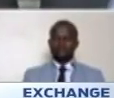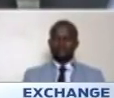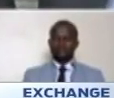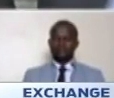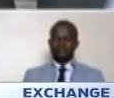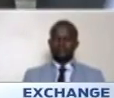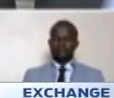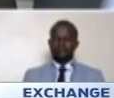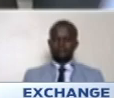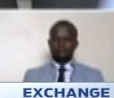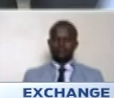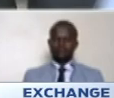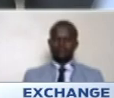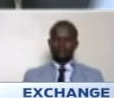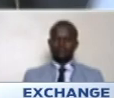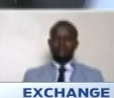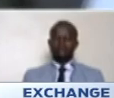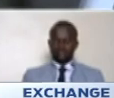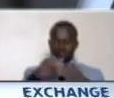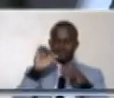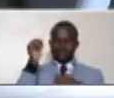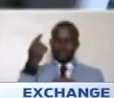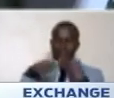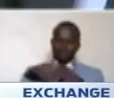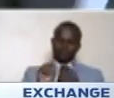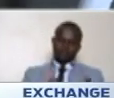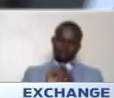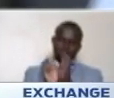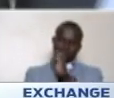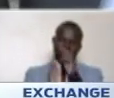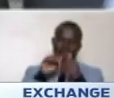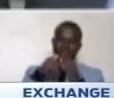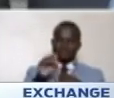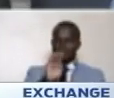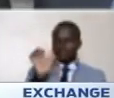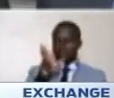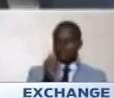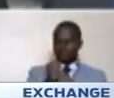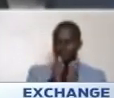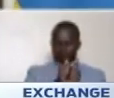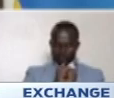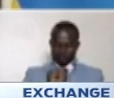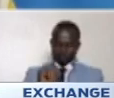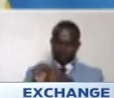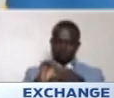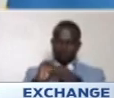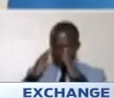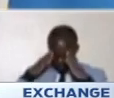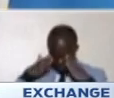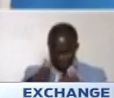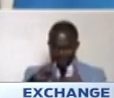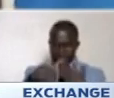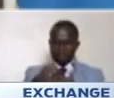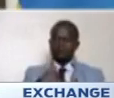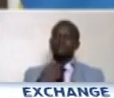committee responsible for good governance and served in the Committee of Trade and Investment. He previously served as the director in charge of international